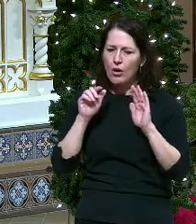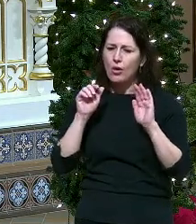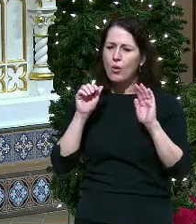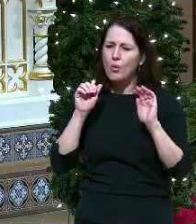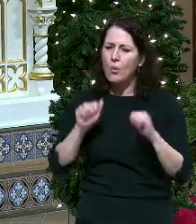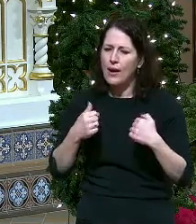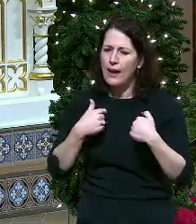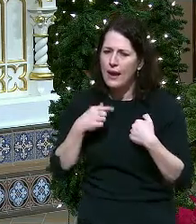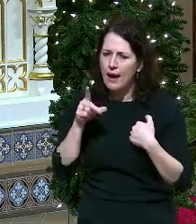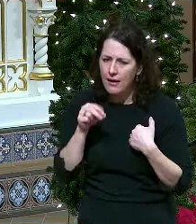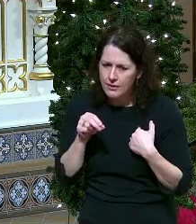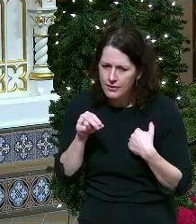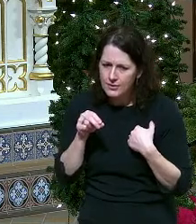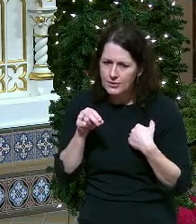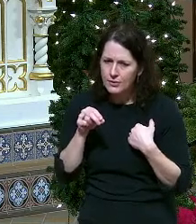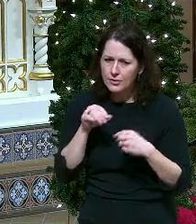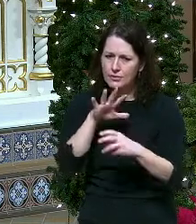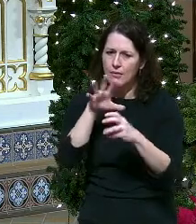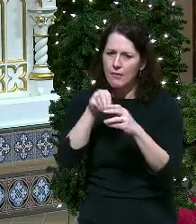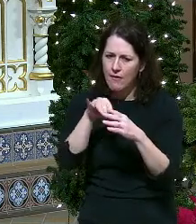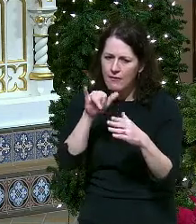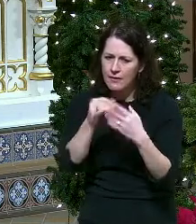to be a part of the solution?